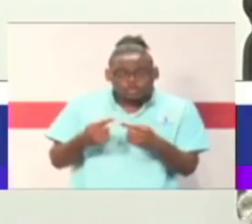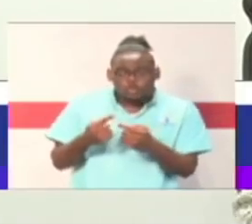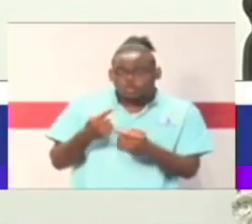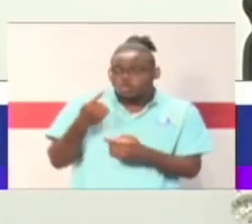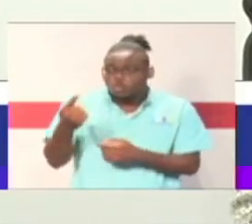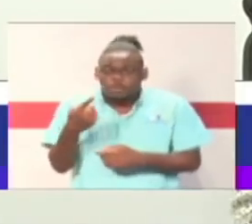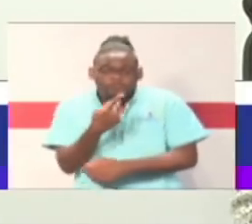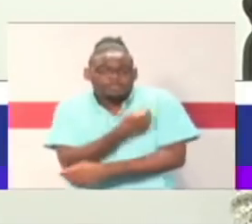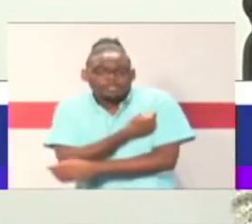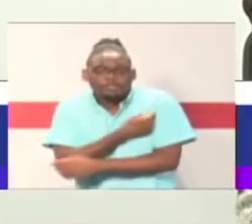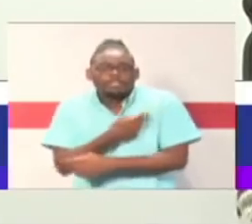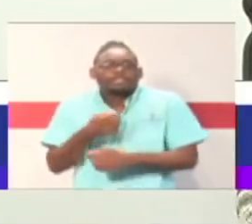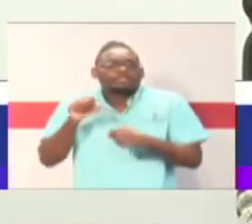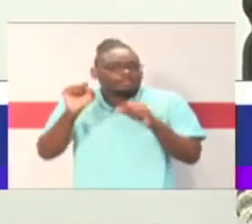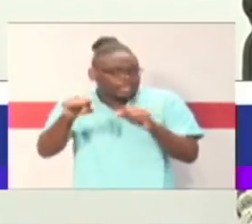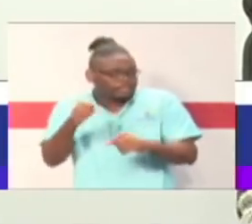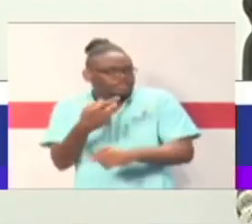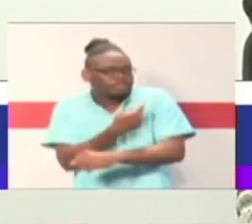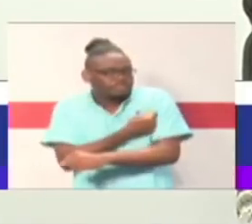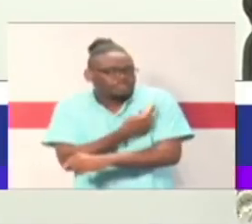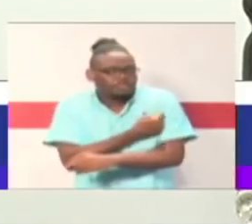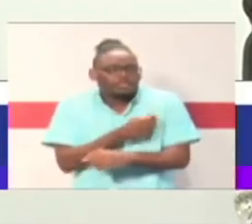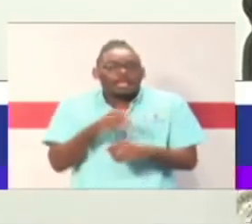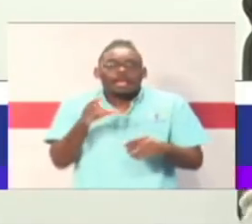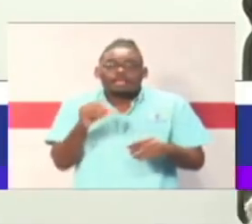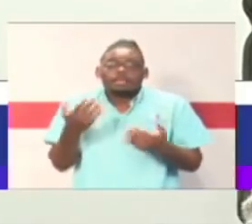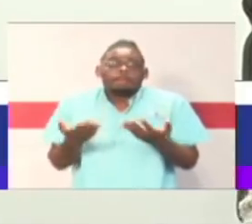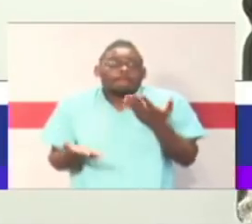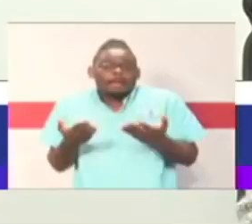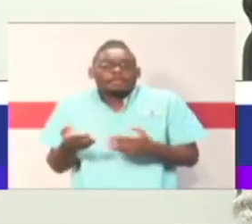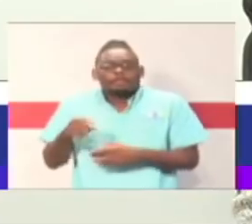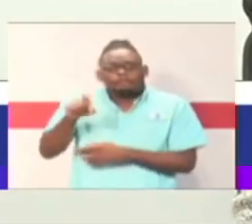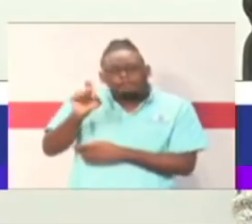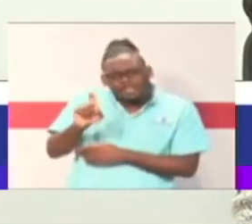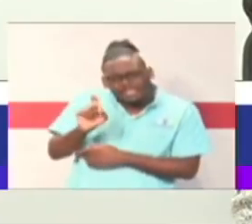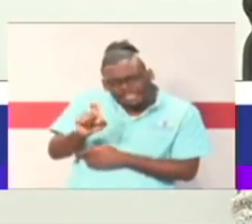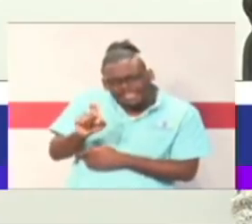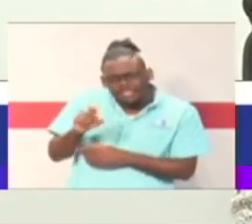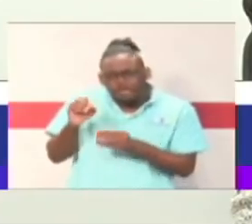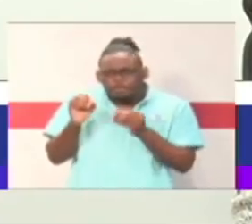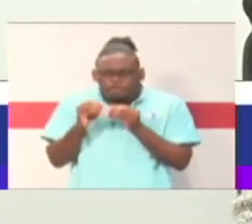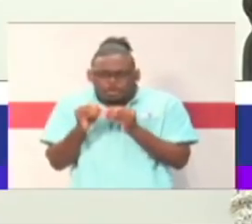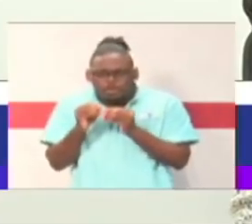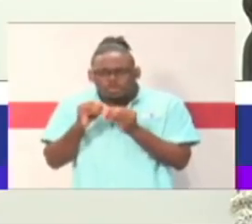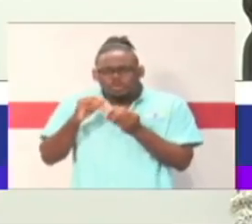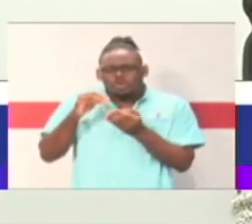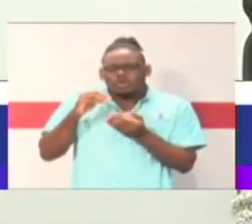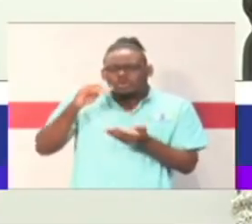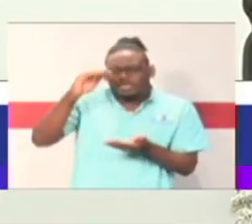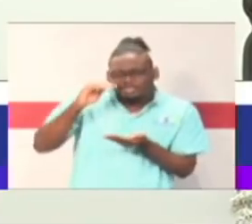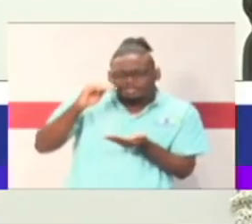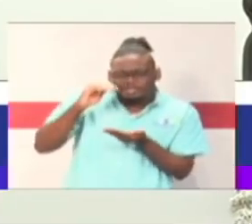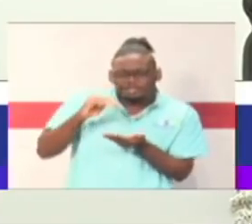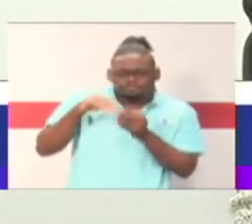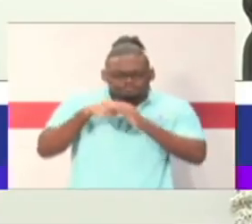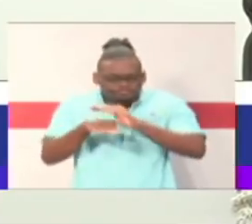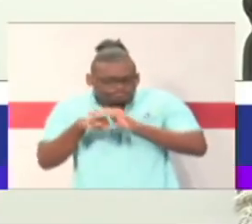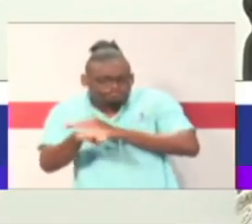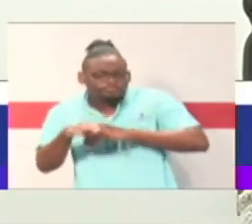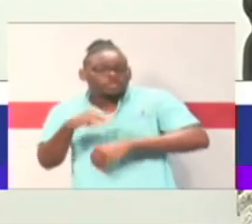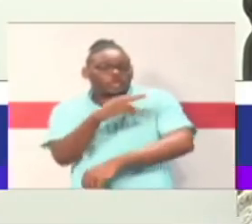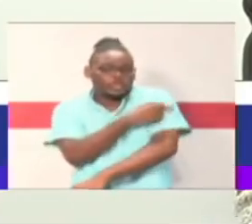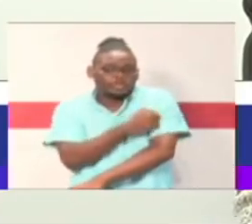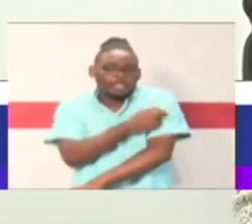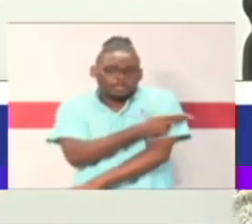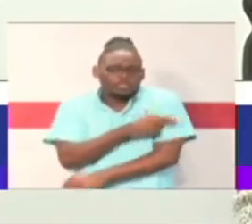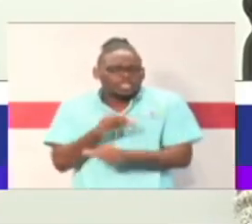result in less hospitalizations, we still continue to allocate our resources out of